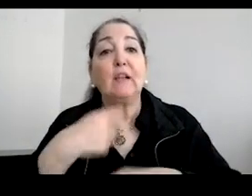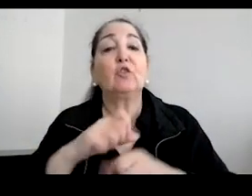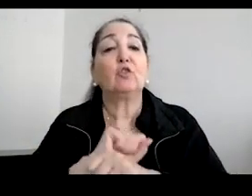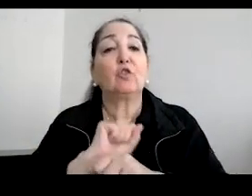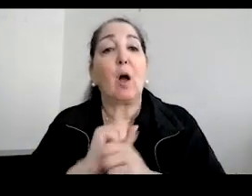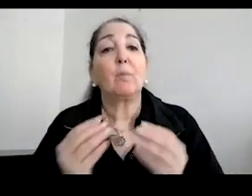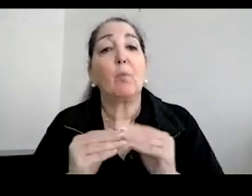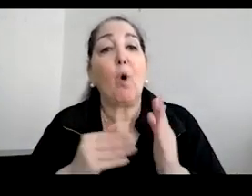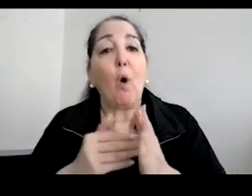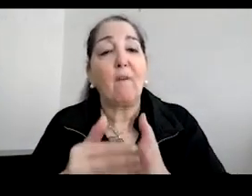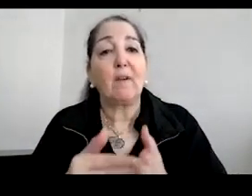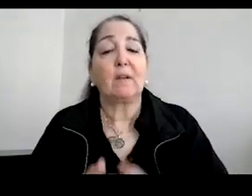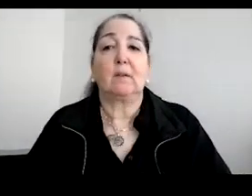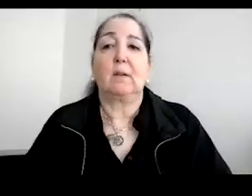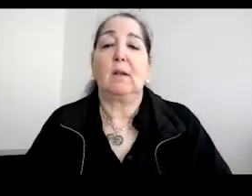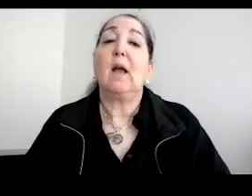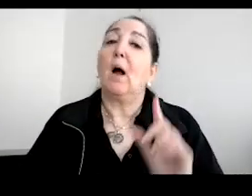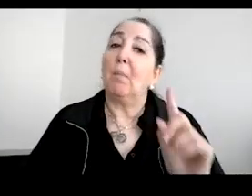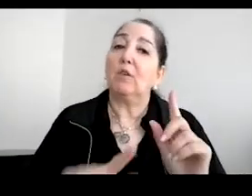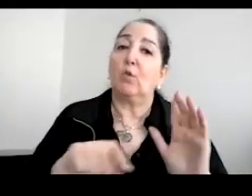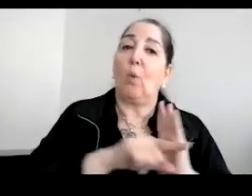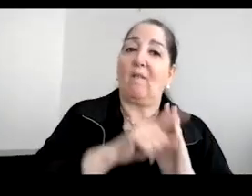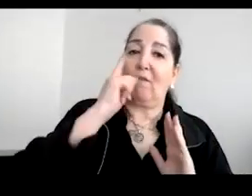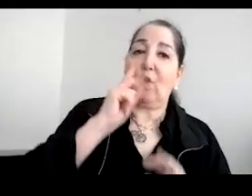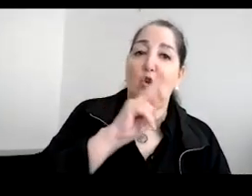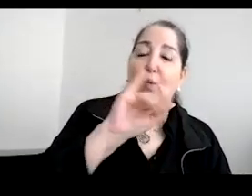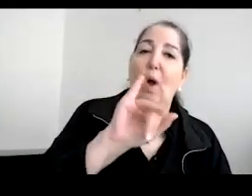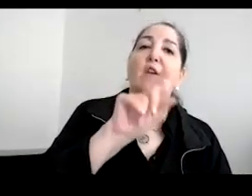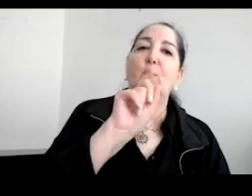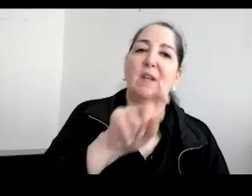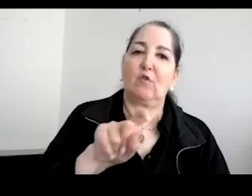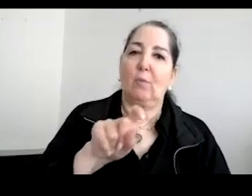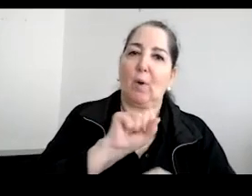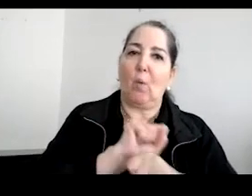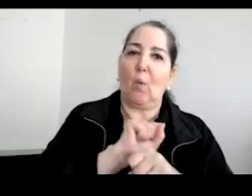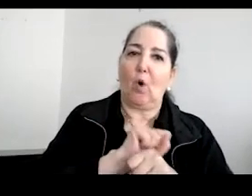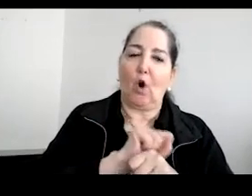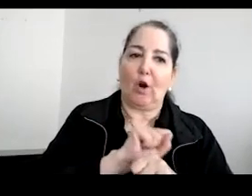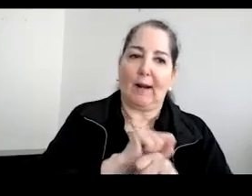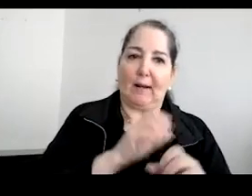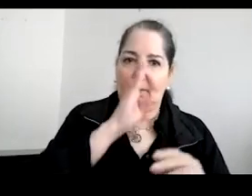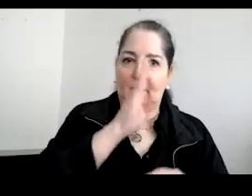And in order to qualify for UI, generally you need to have been attached to the labor market.